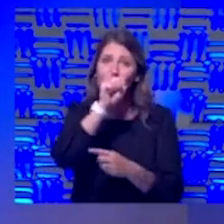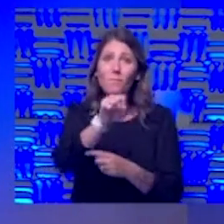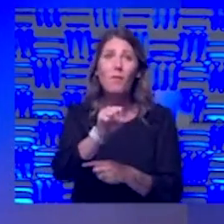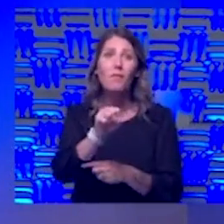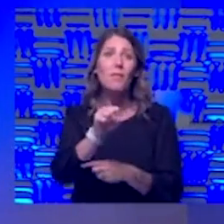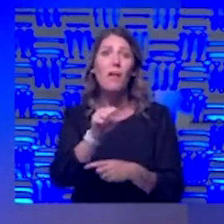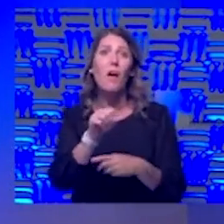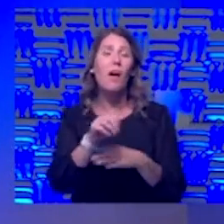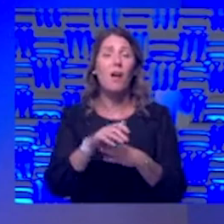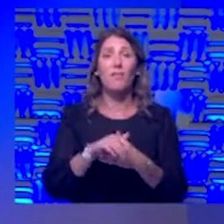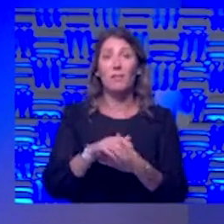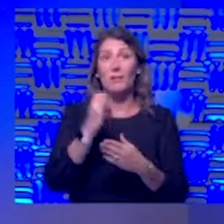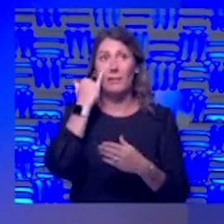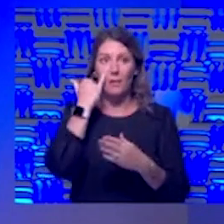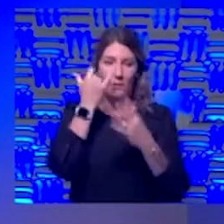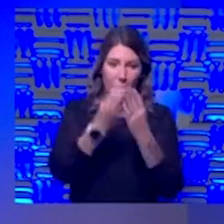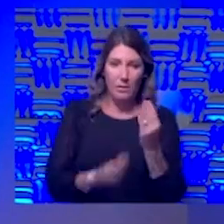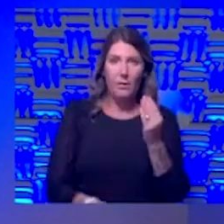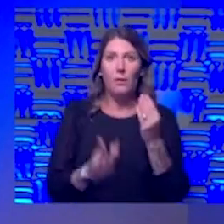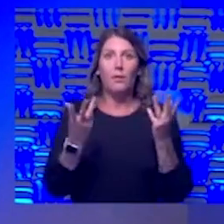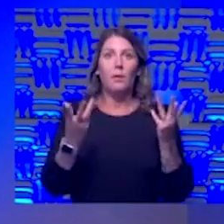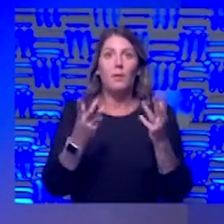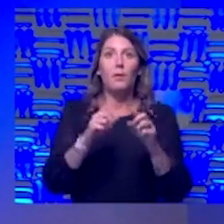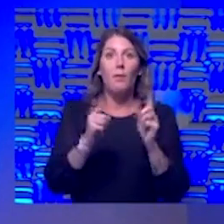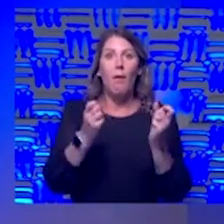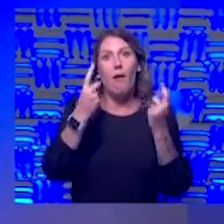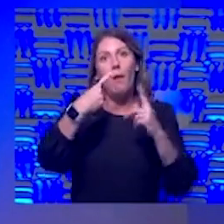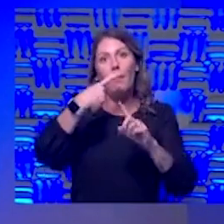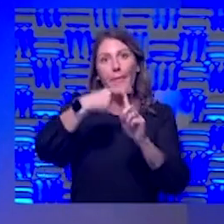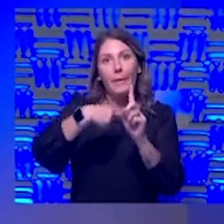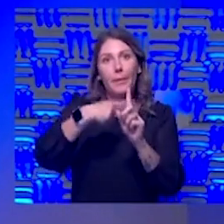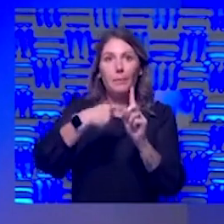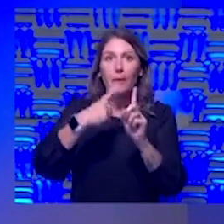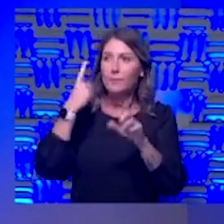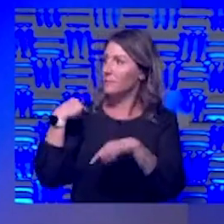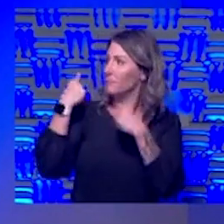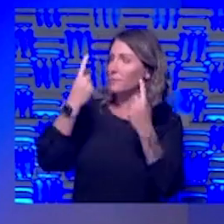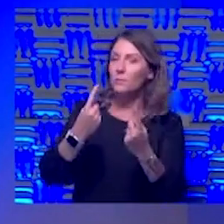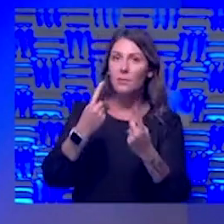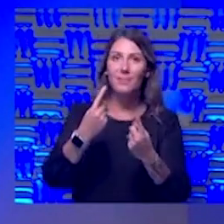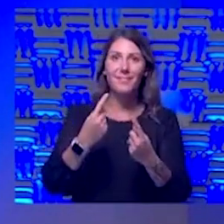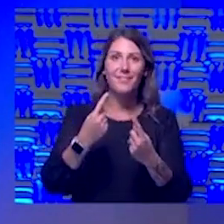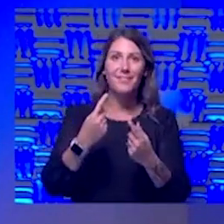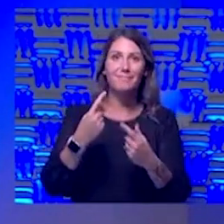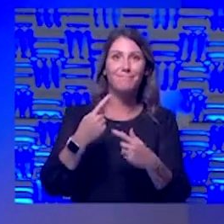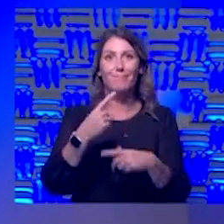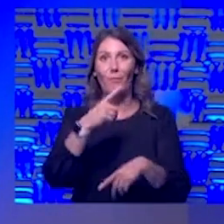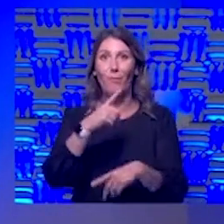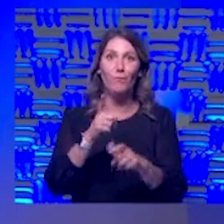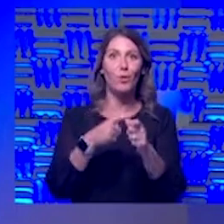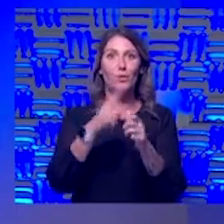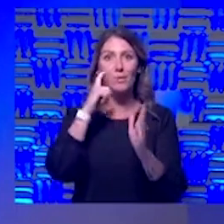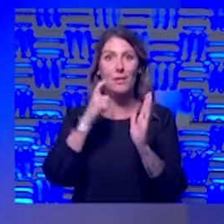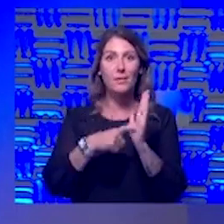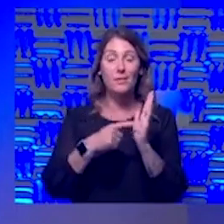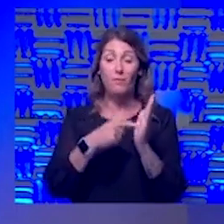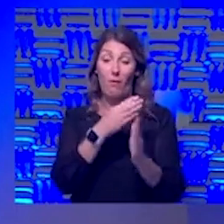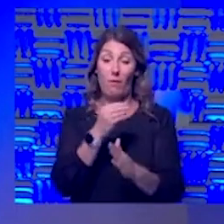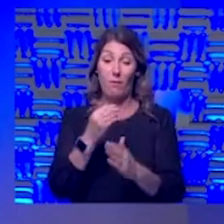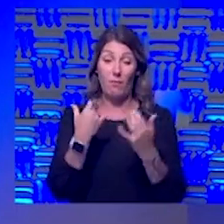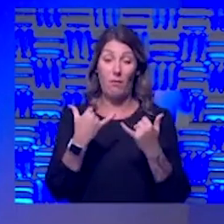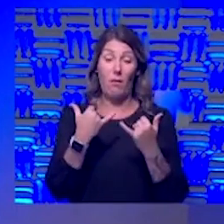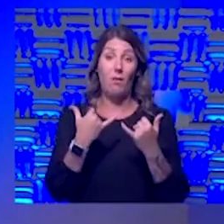away. But obviously now, how many months into this from when it was first identified, it has not gone away. And all it currently is